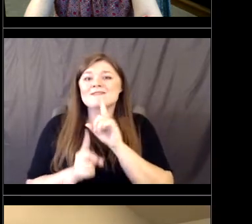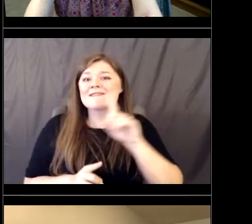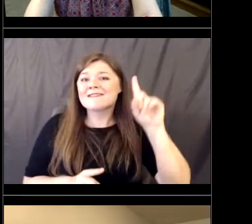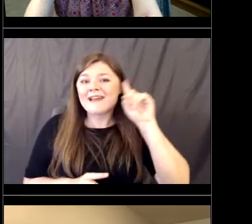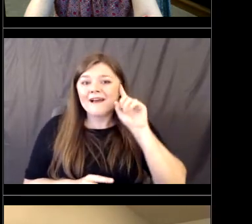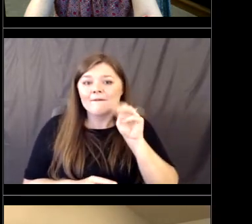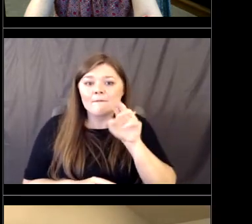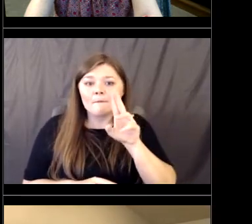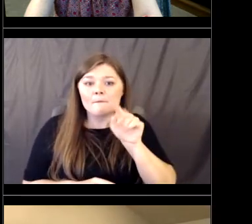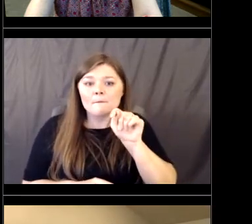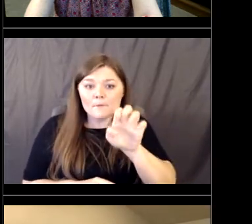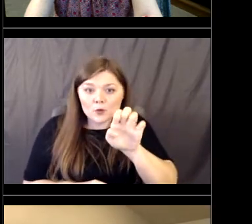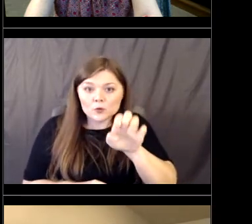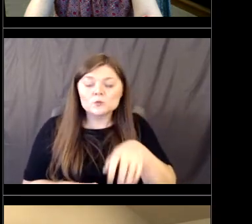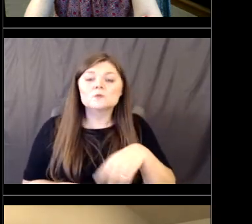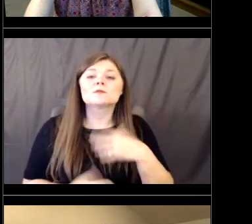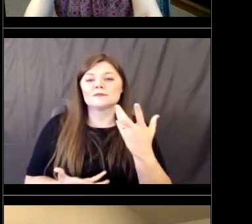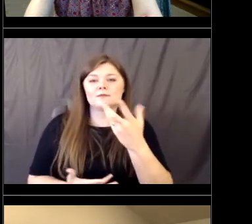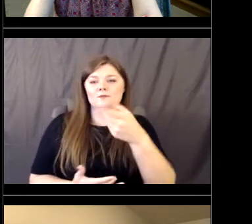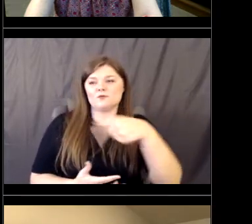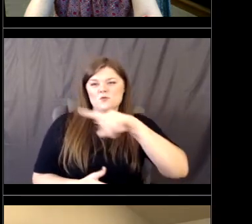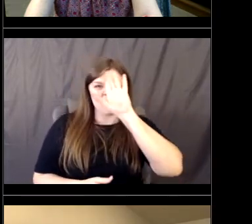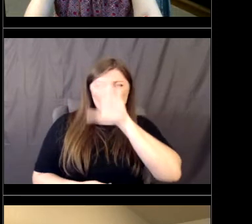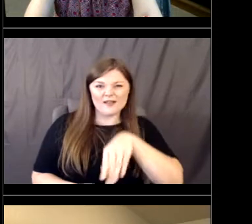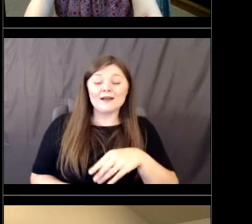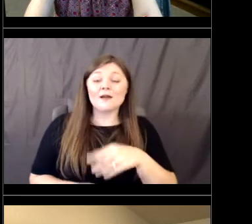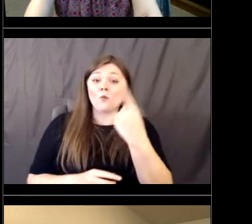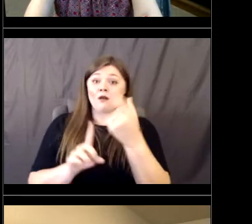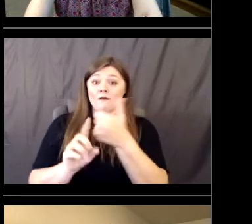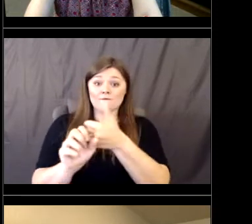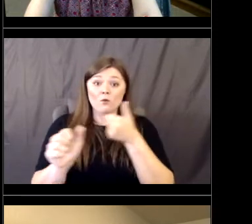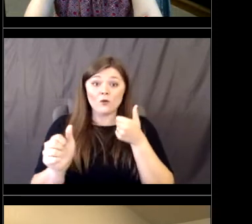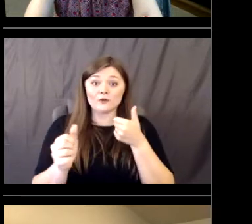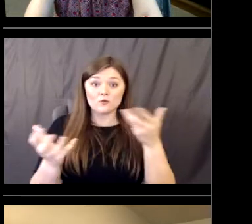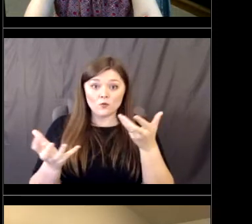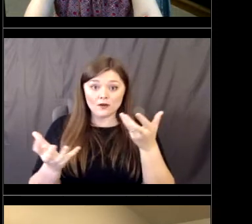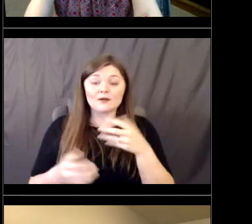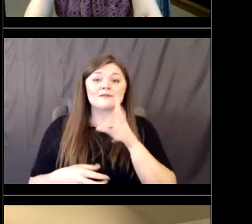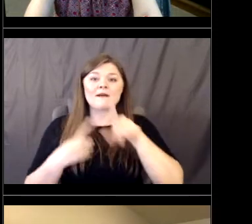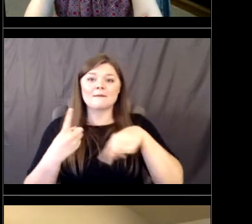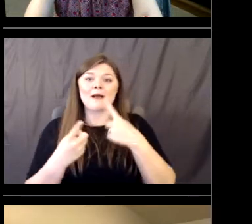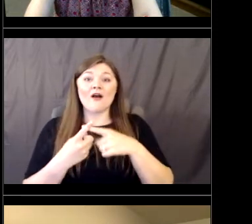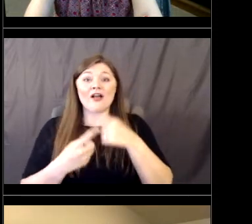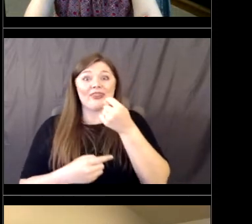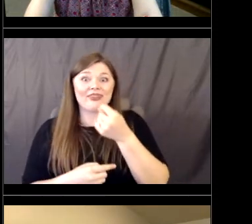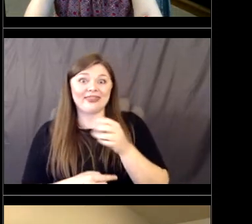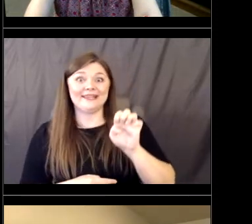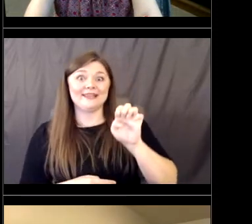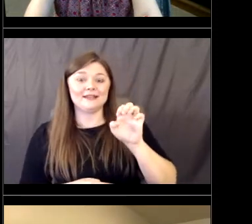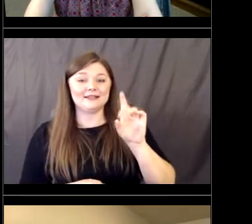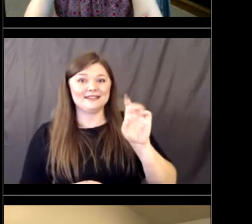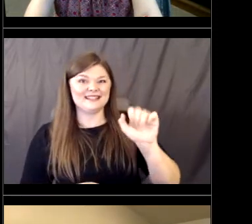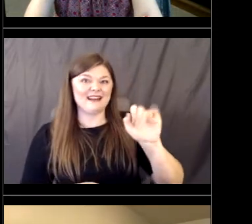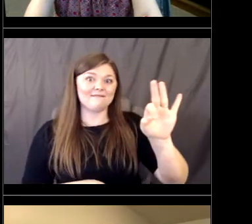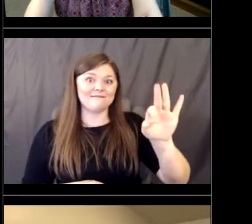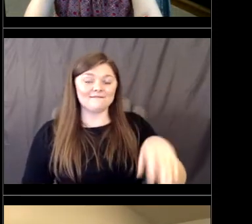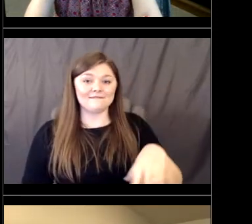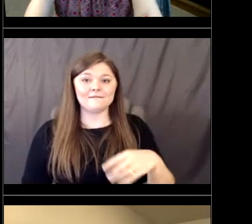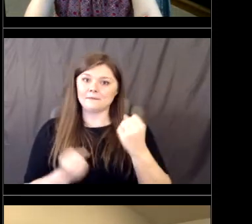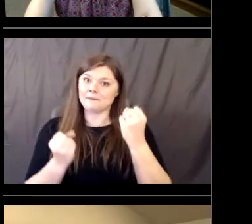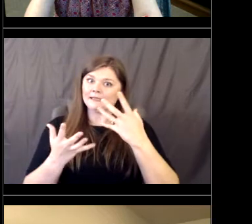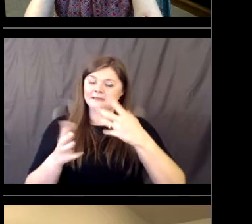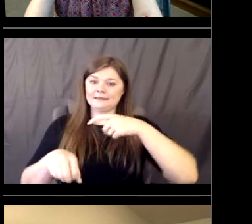And also one of the ones to avoid would be, talking about people as the deaf. Oftentimes I've been criticized for